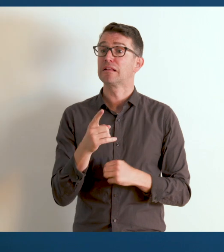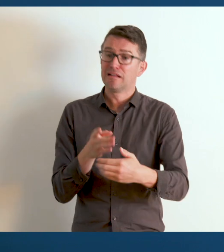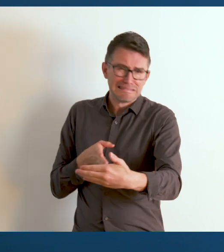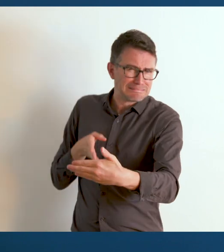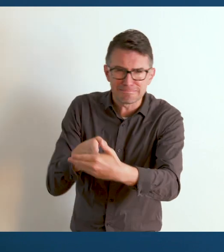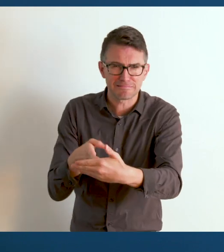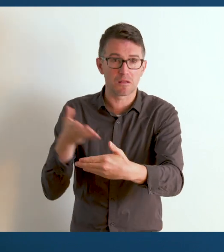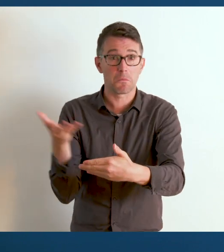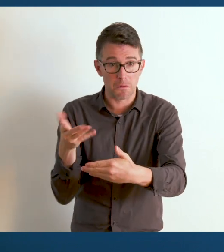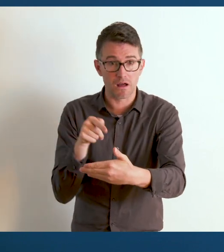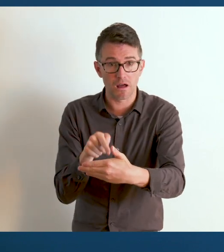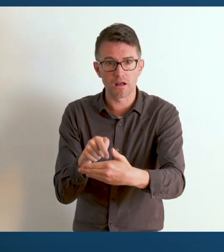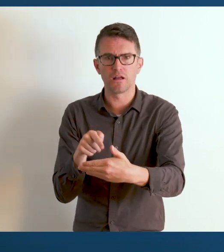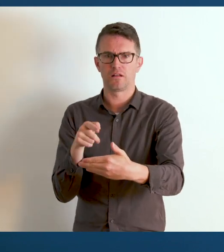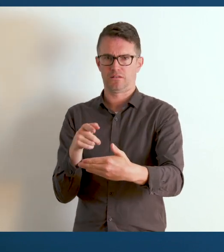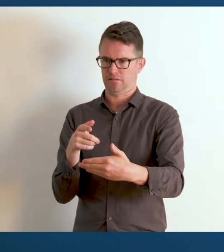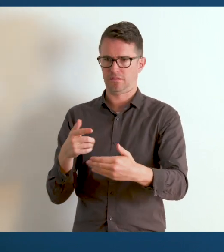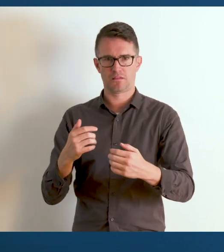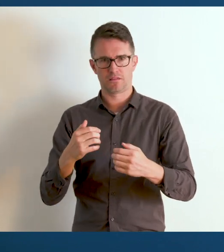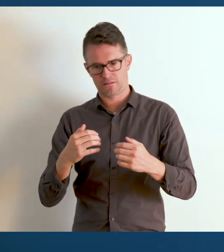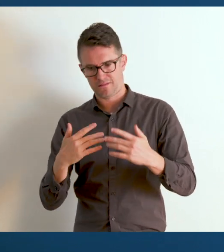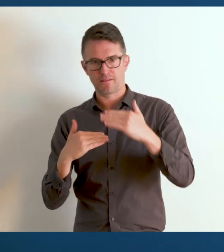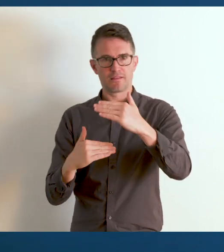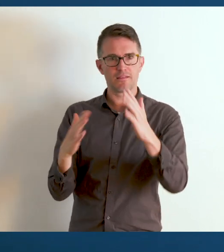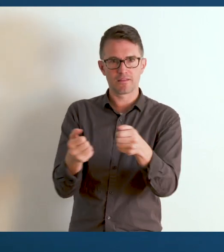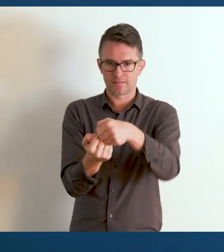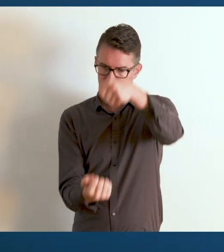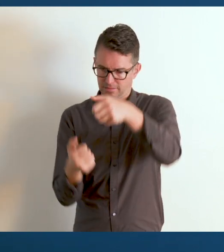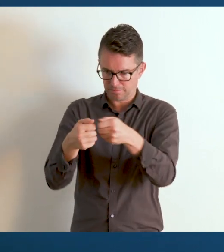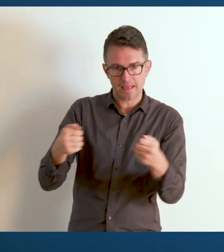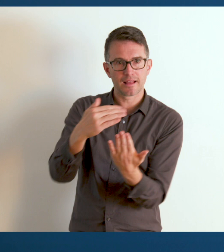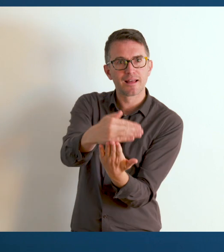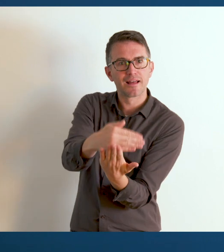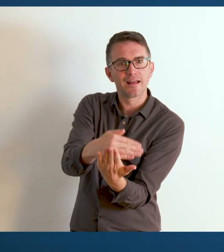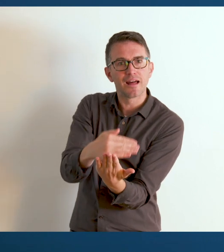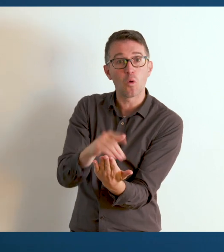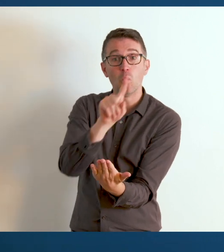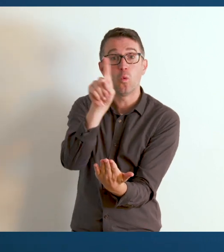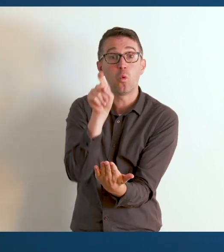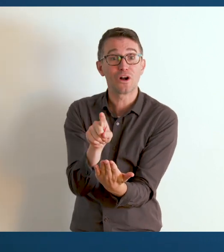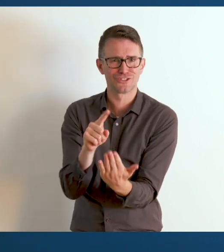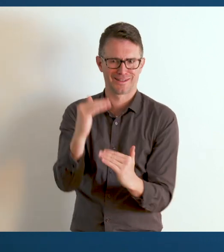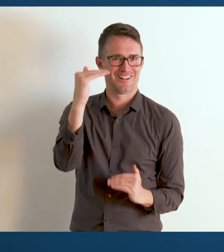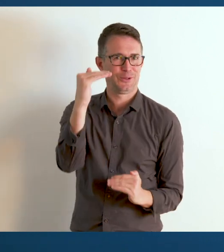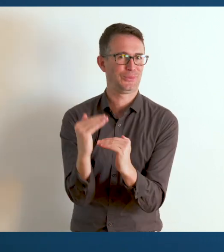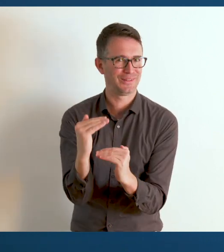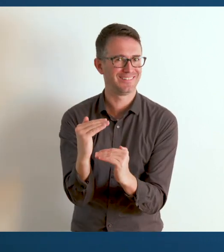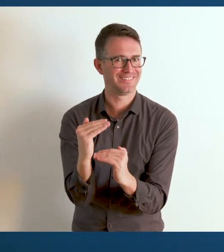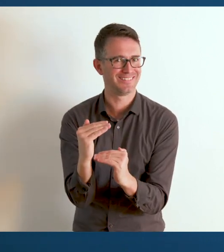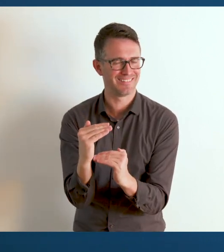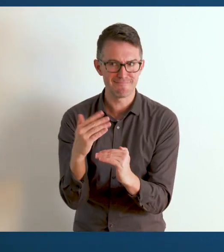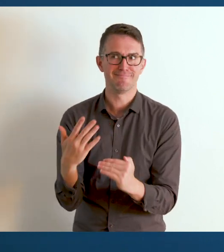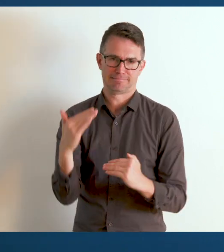biggest limitations in a census is the fact that there are limitations on the space, the physical space involved in